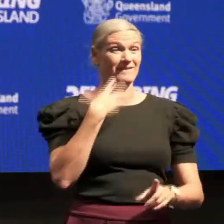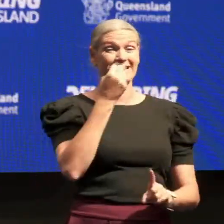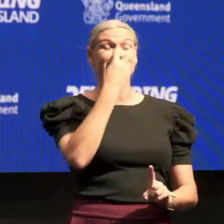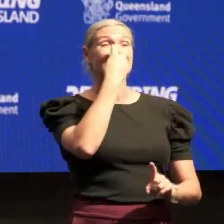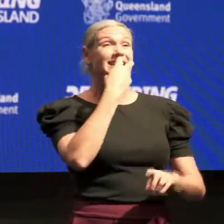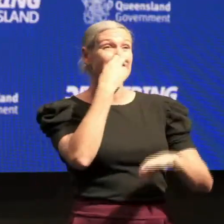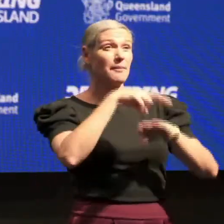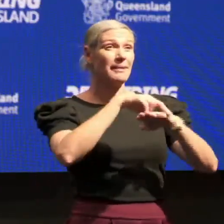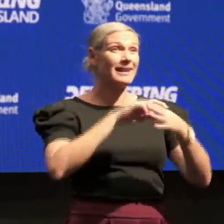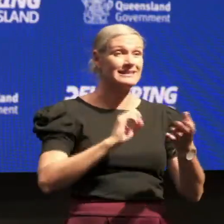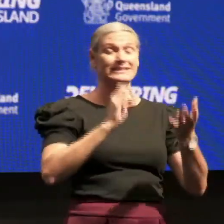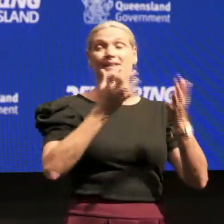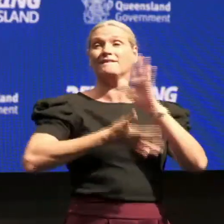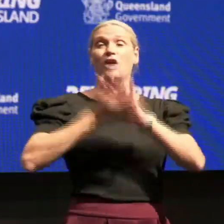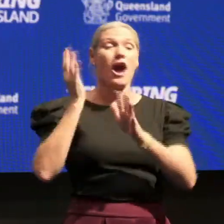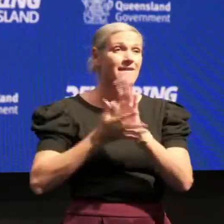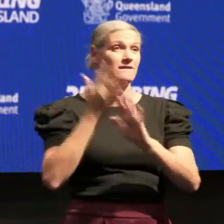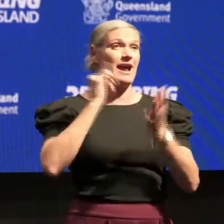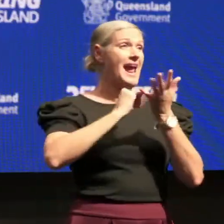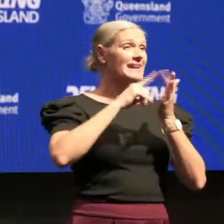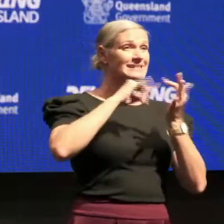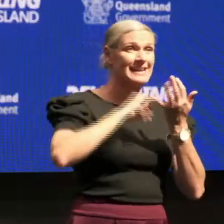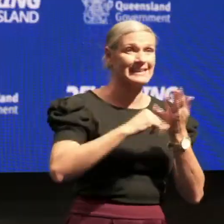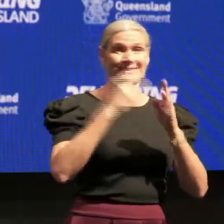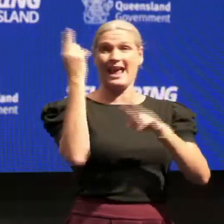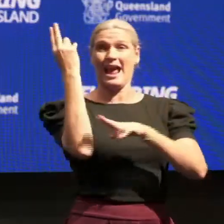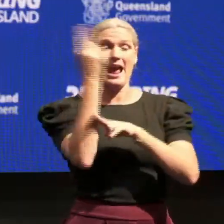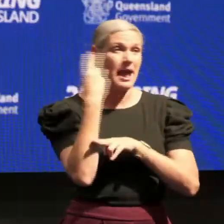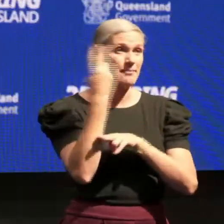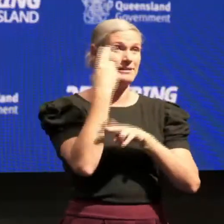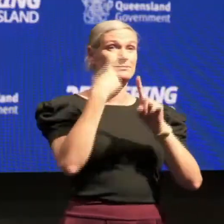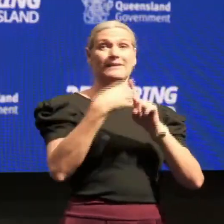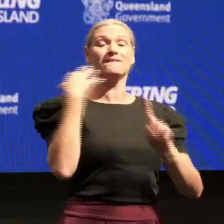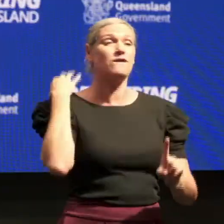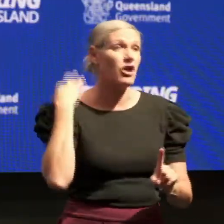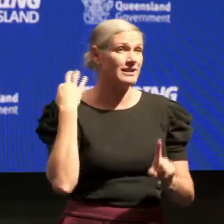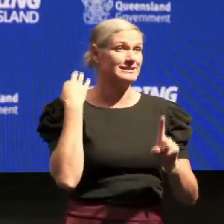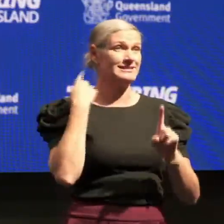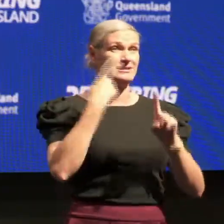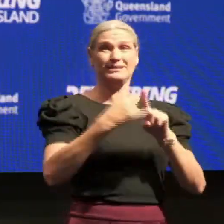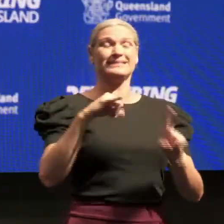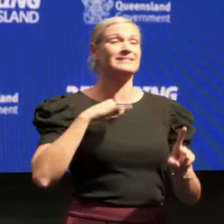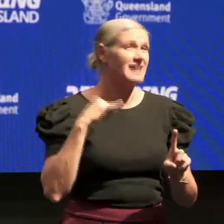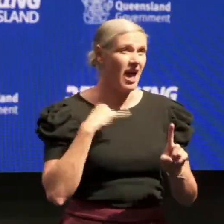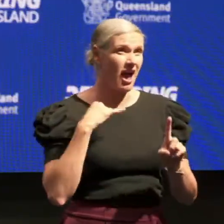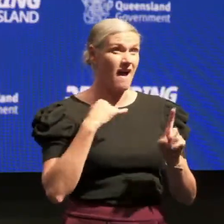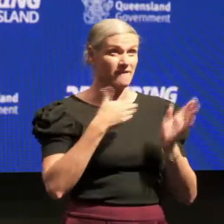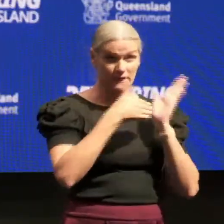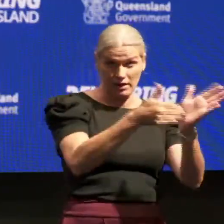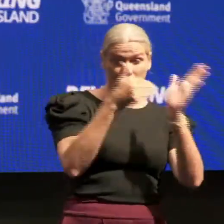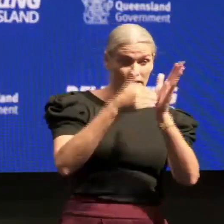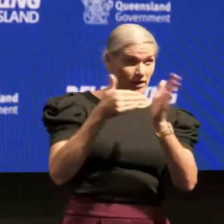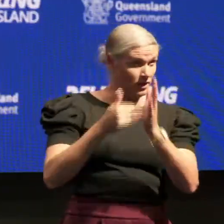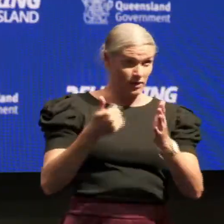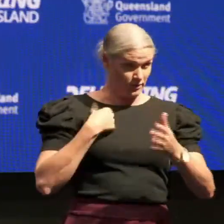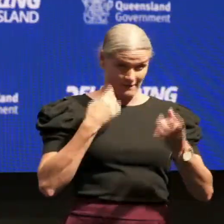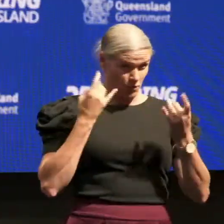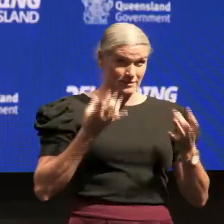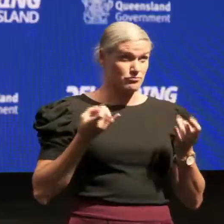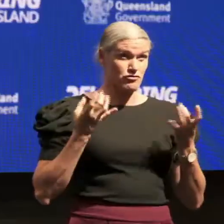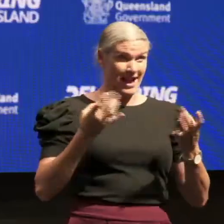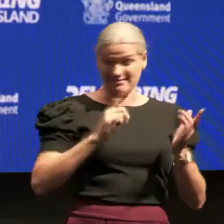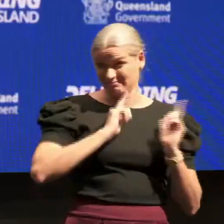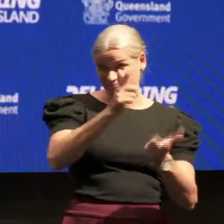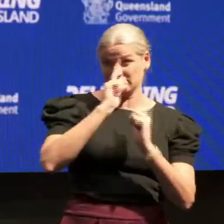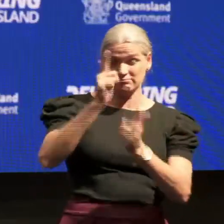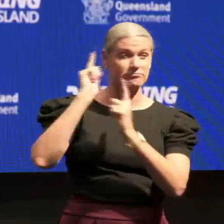police, firefighters, SES and ambulance, as well as volunteers and staff who have been prepared to go and